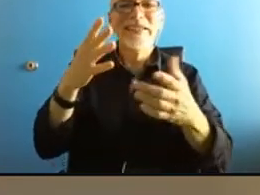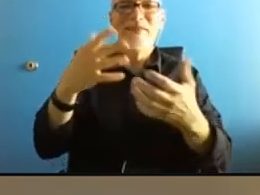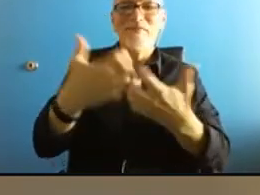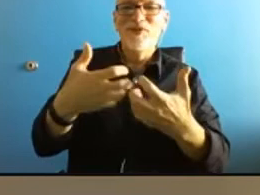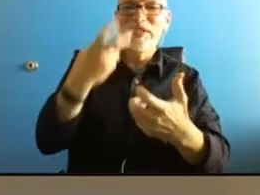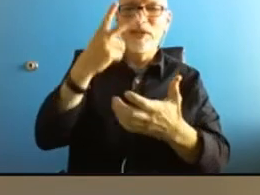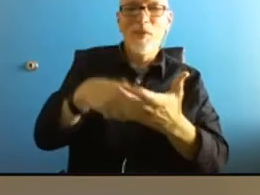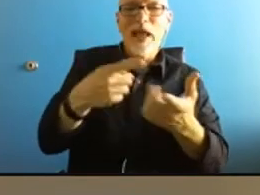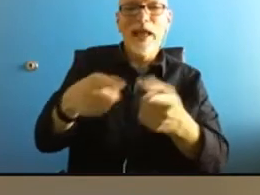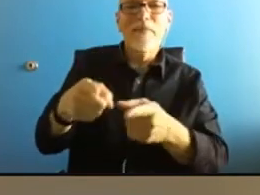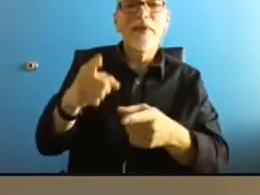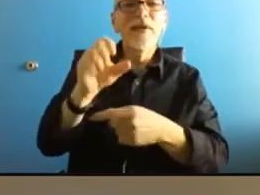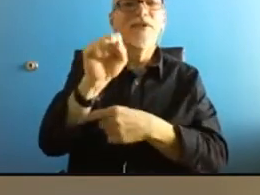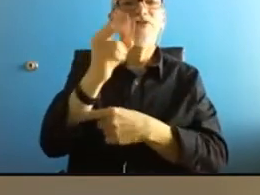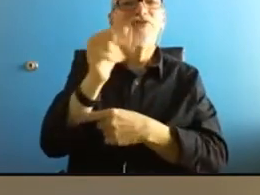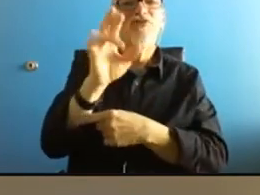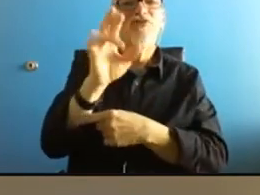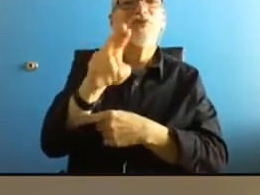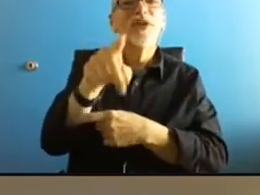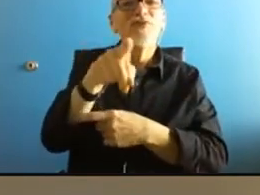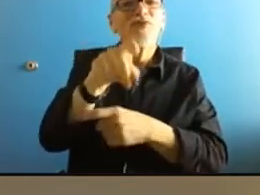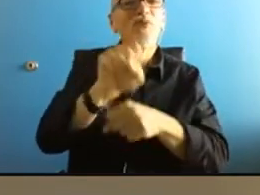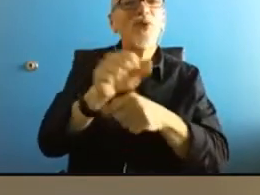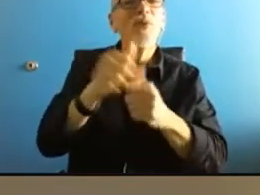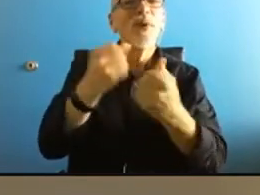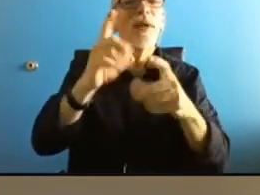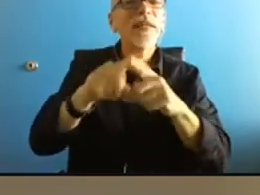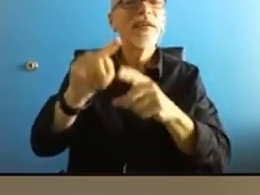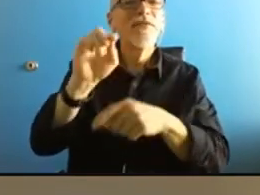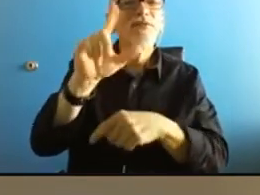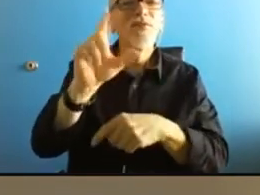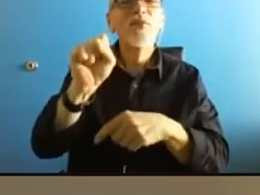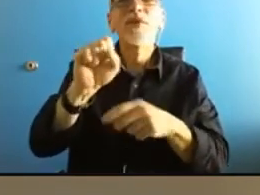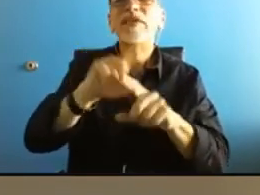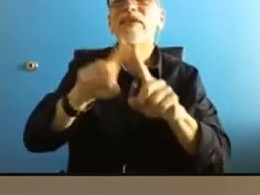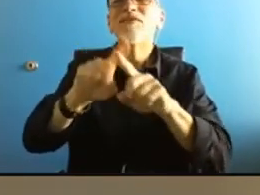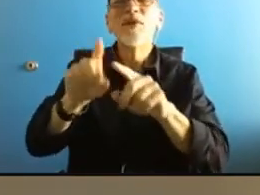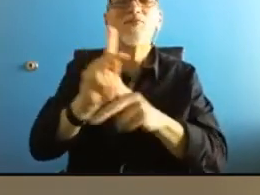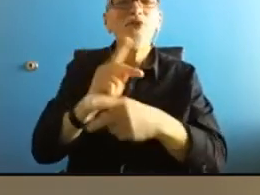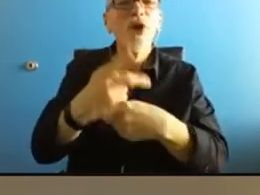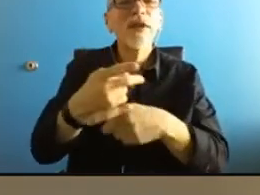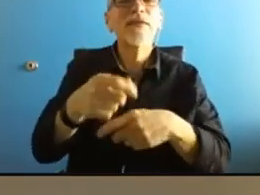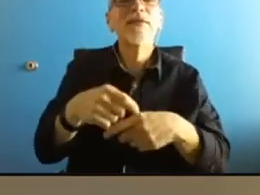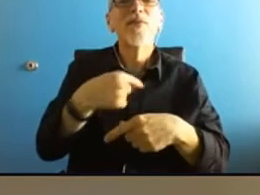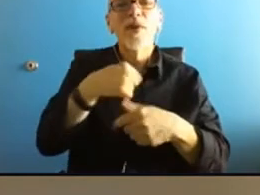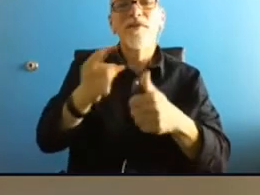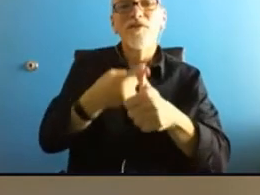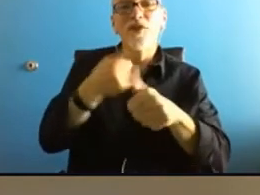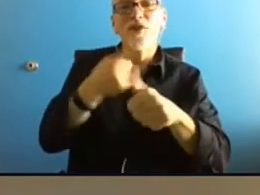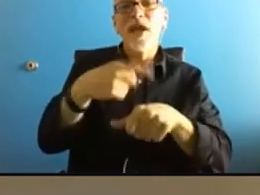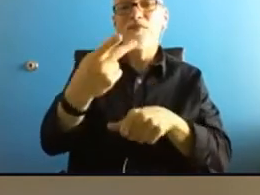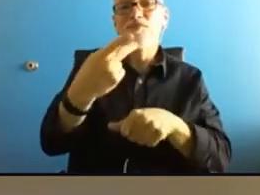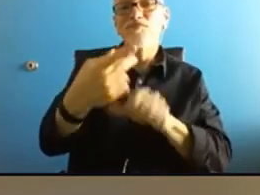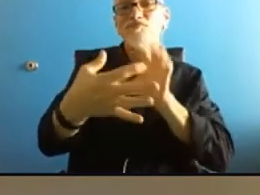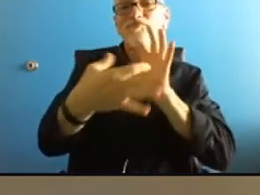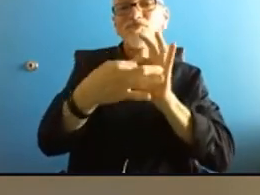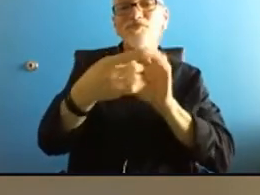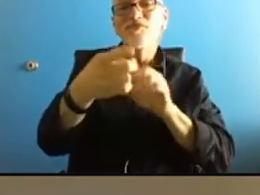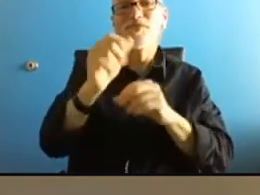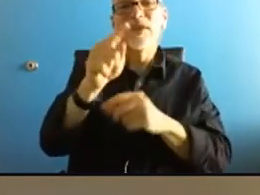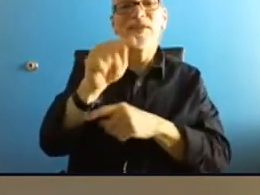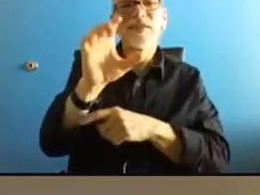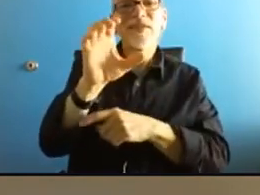you've worked with lots of different tools and products. And when we first connected at the CS for